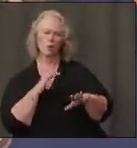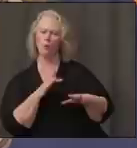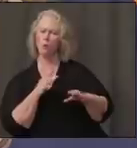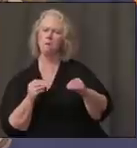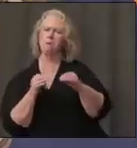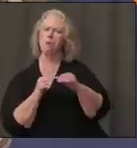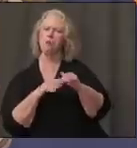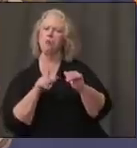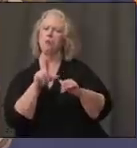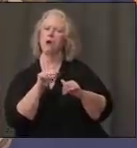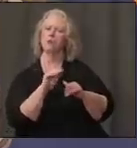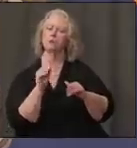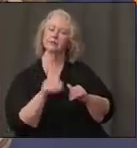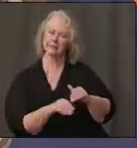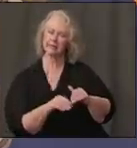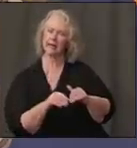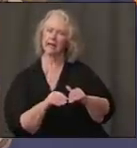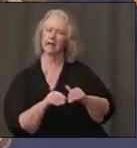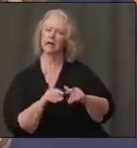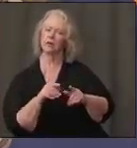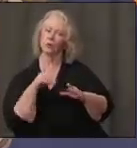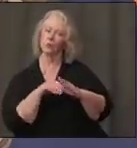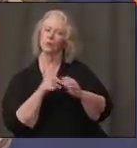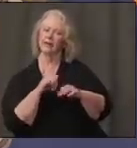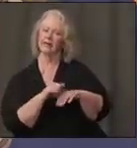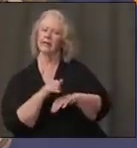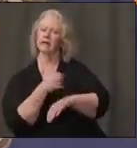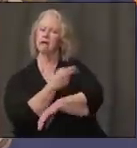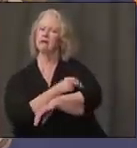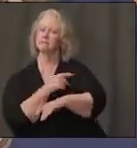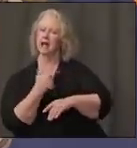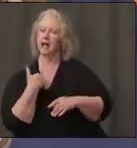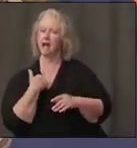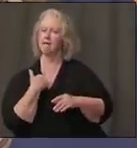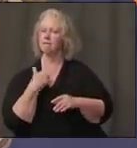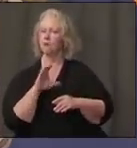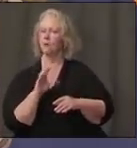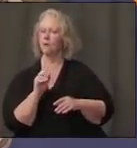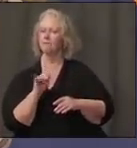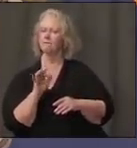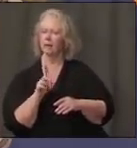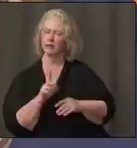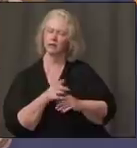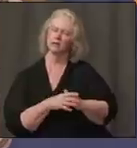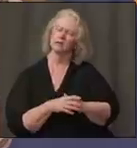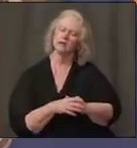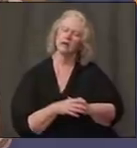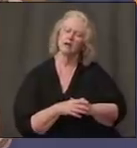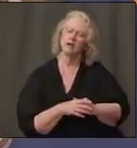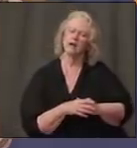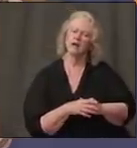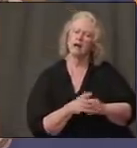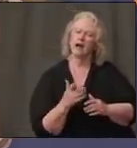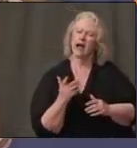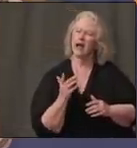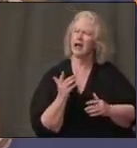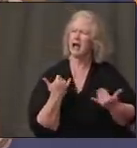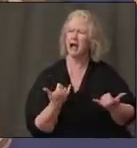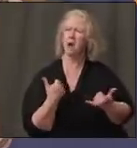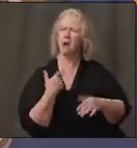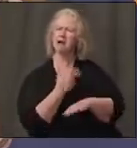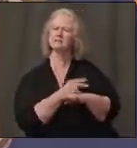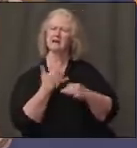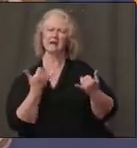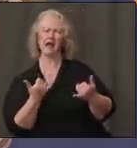COVID patients. We know what type of latitude we have. We have probably 40% capacity in our hospitals now.